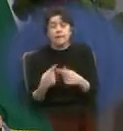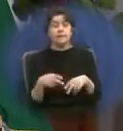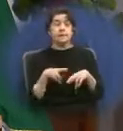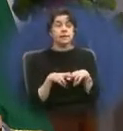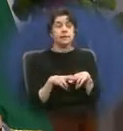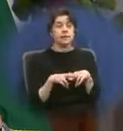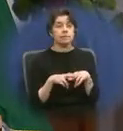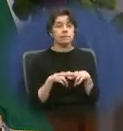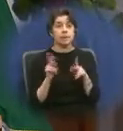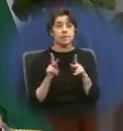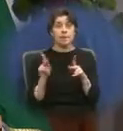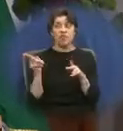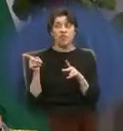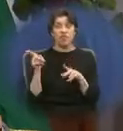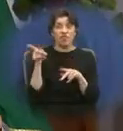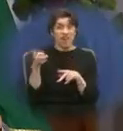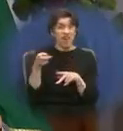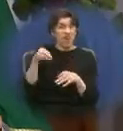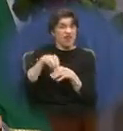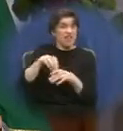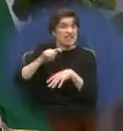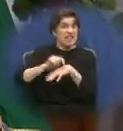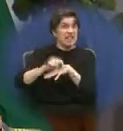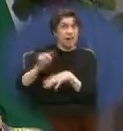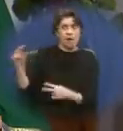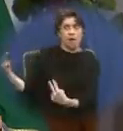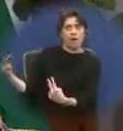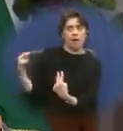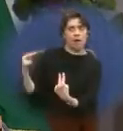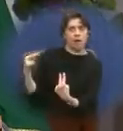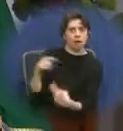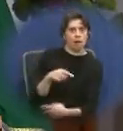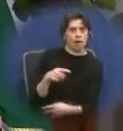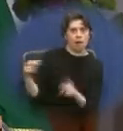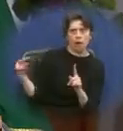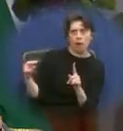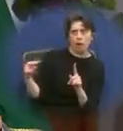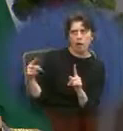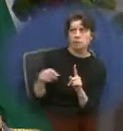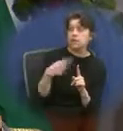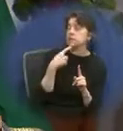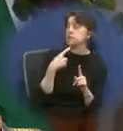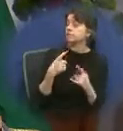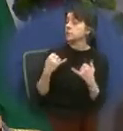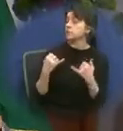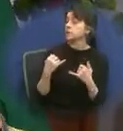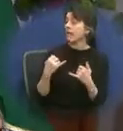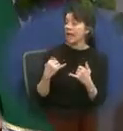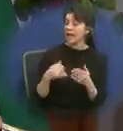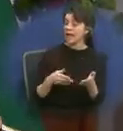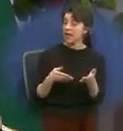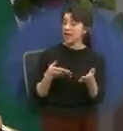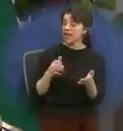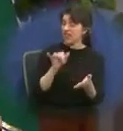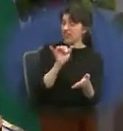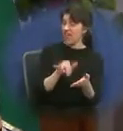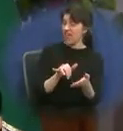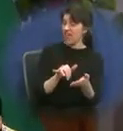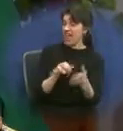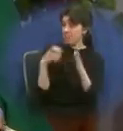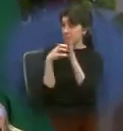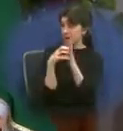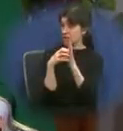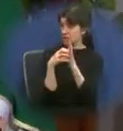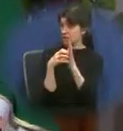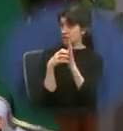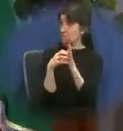the eyes of all in the synagogue looked intently at him. He said to them, "Today, this scripture passage is